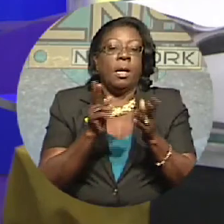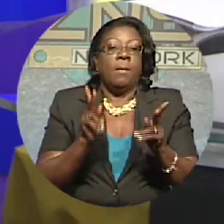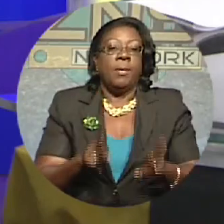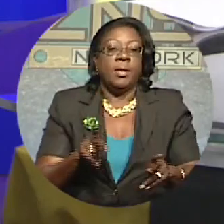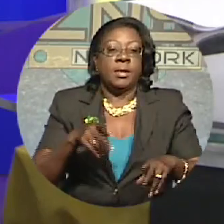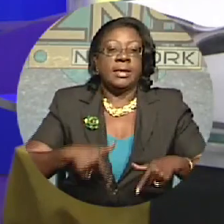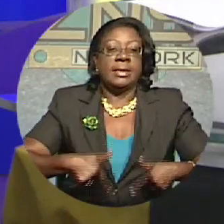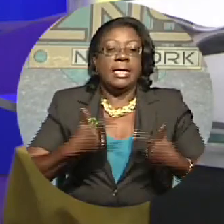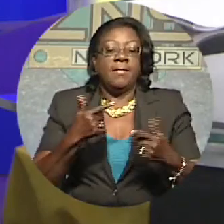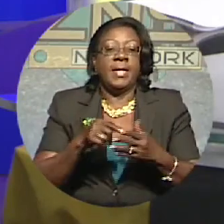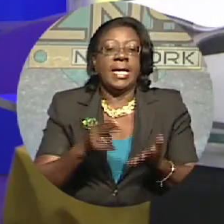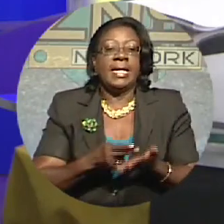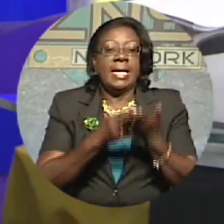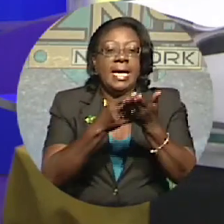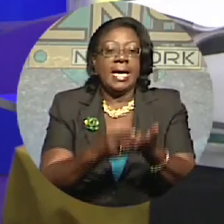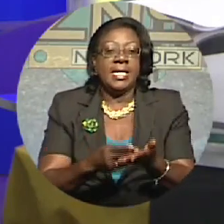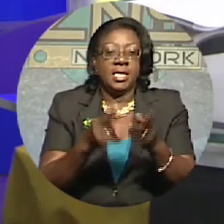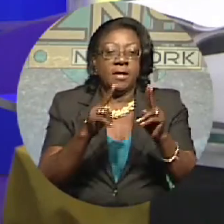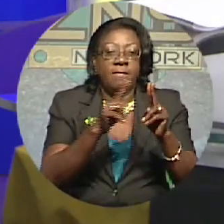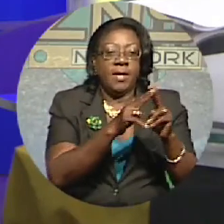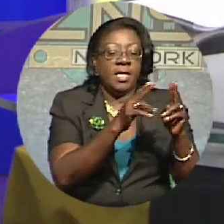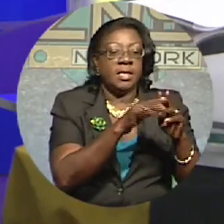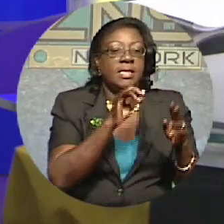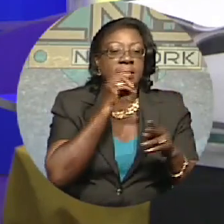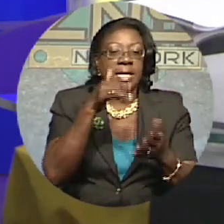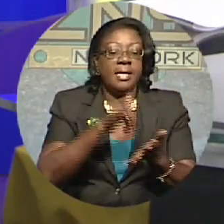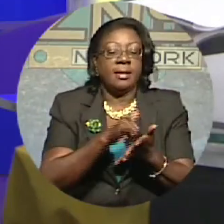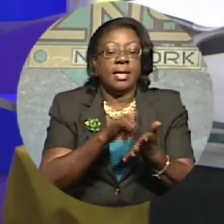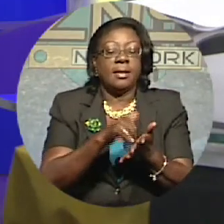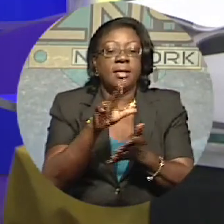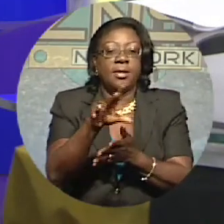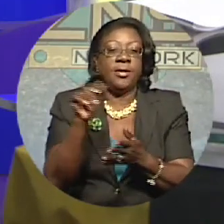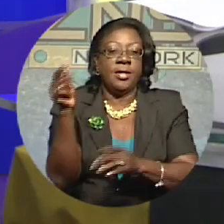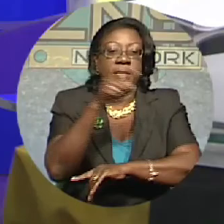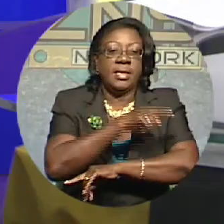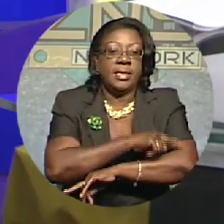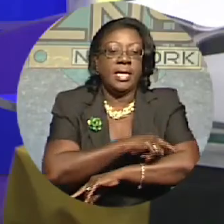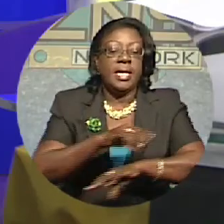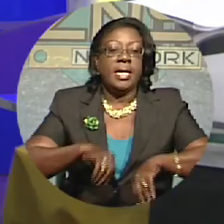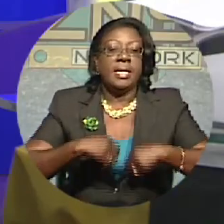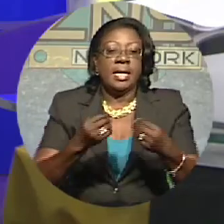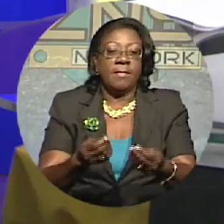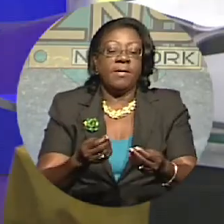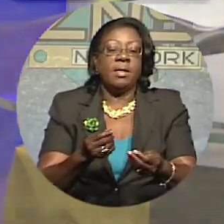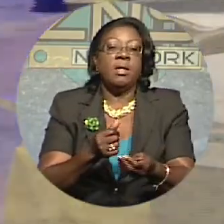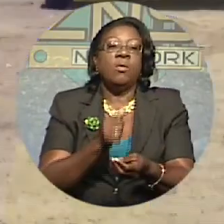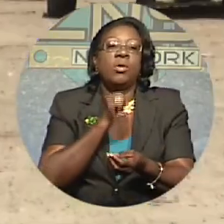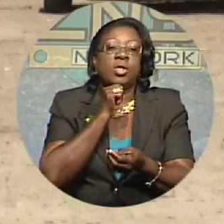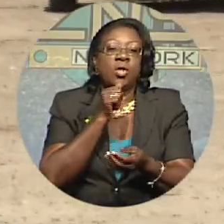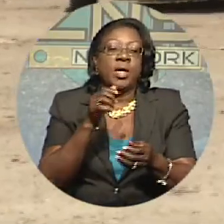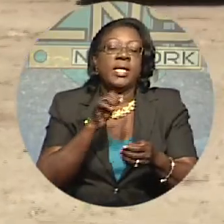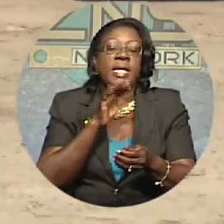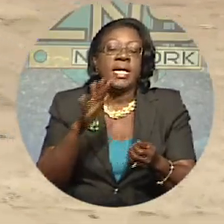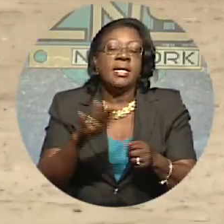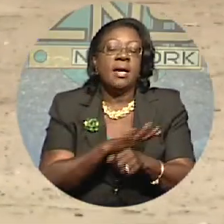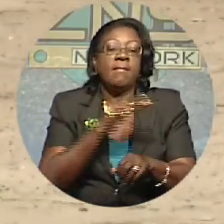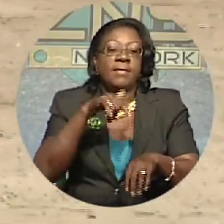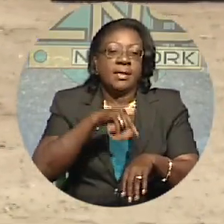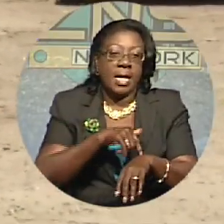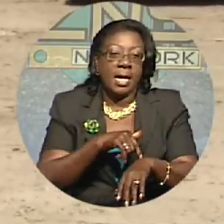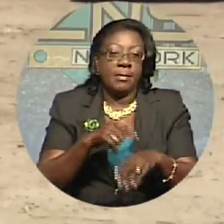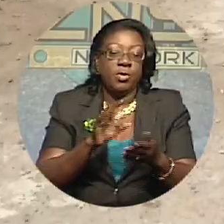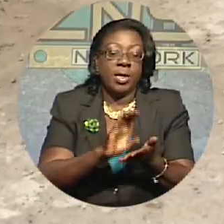Residents of Shantytown say the 30-day time period given by their landlords to clean up or leave their homes is insufficient, and